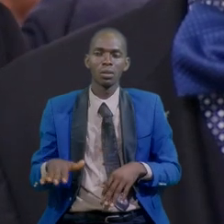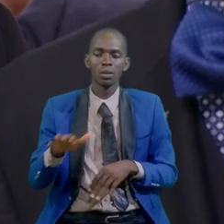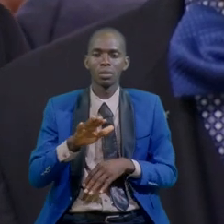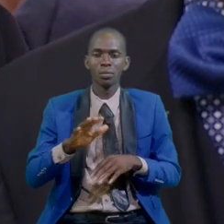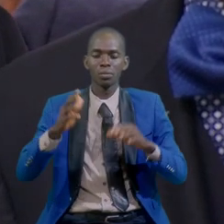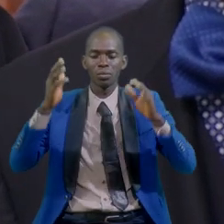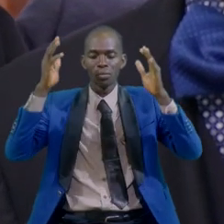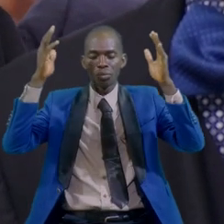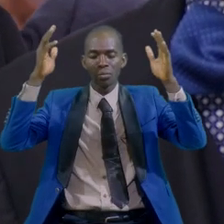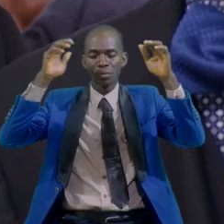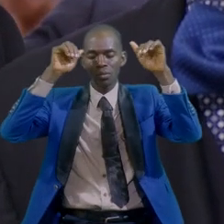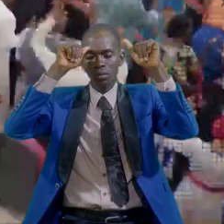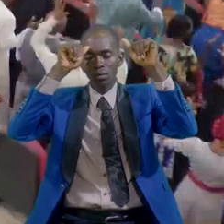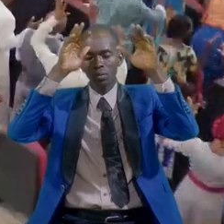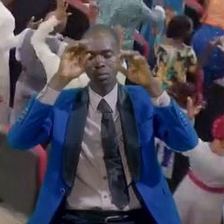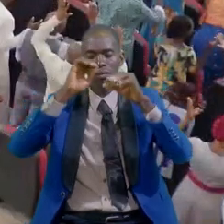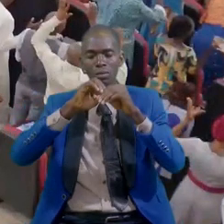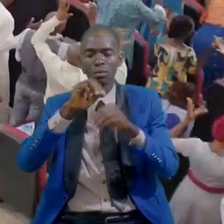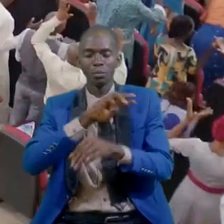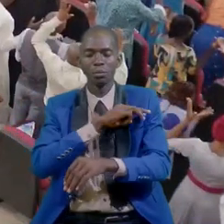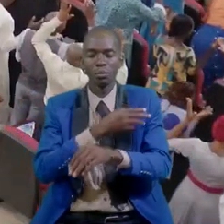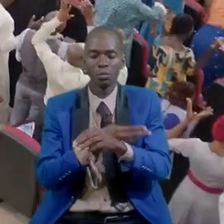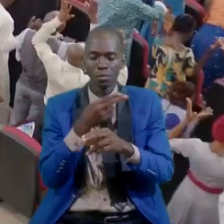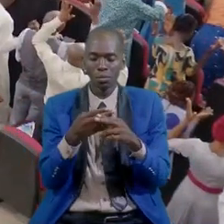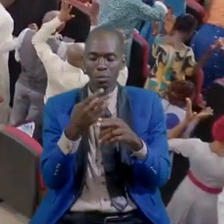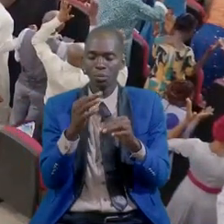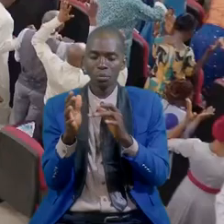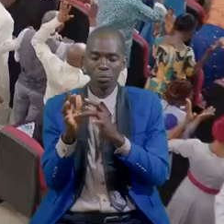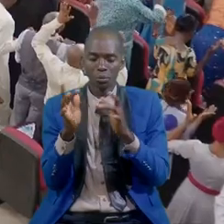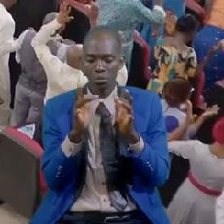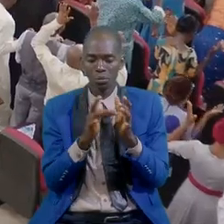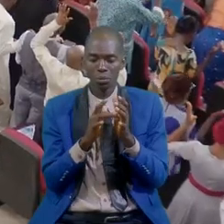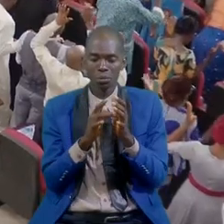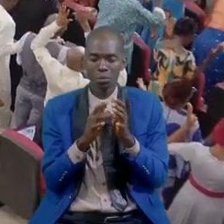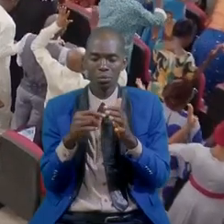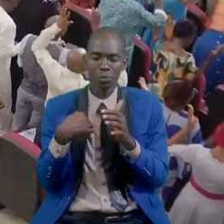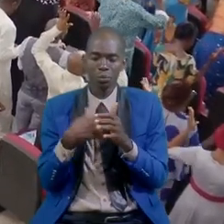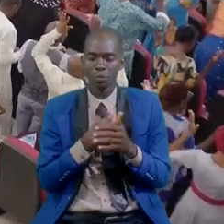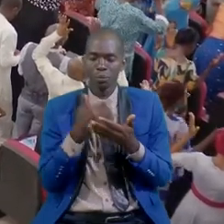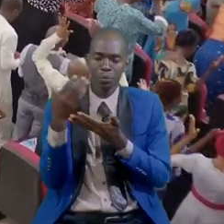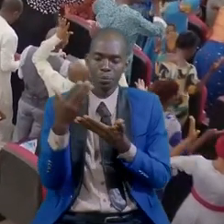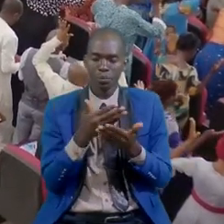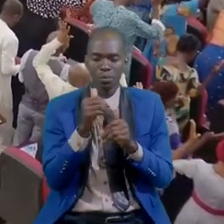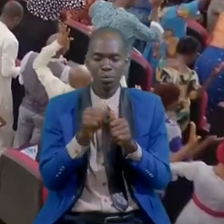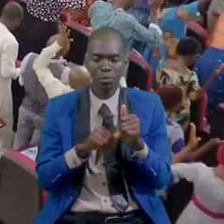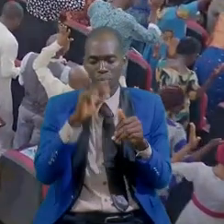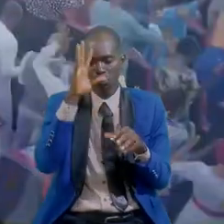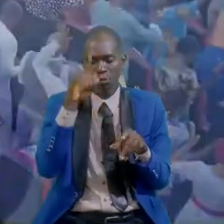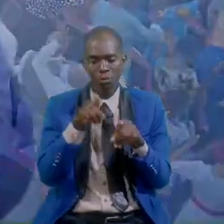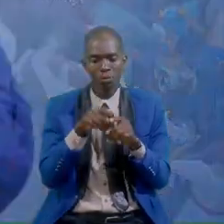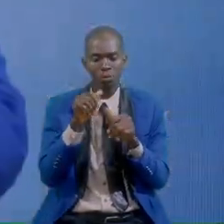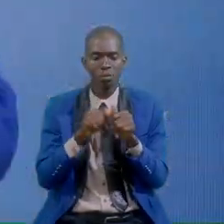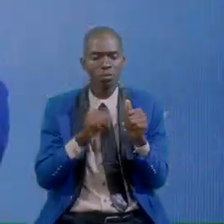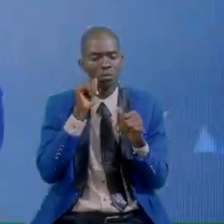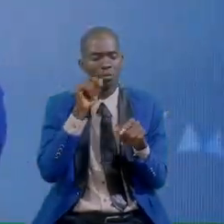hand, Father, in the mighty name of Jesus. I bring every brother, every sister, every minister,